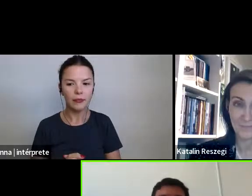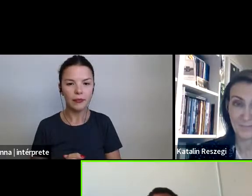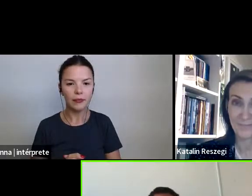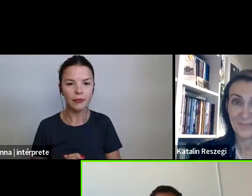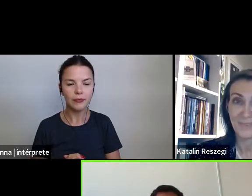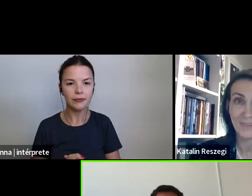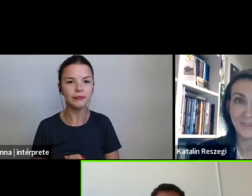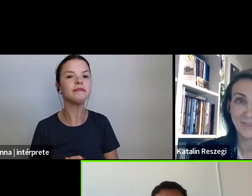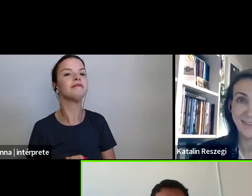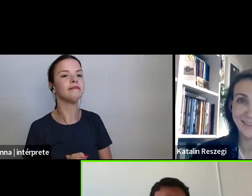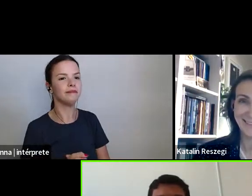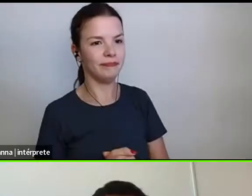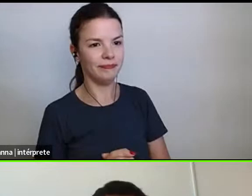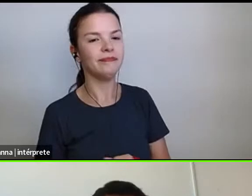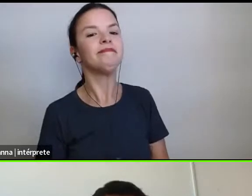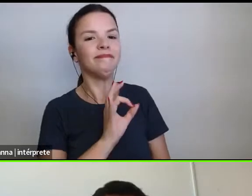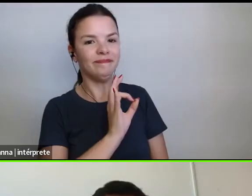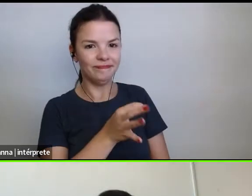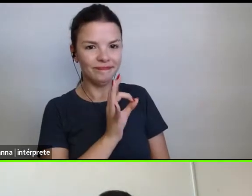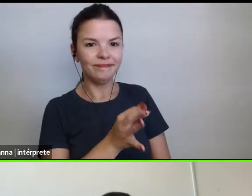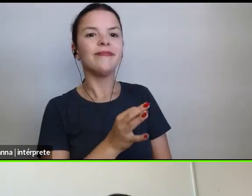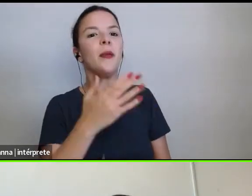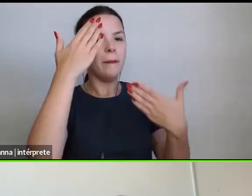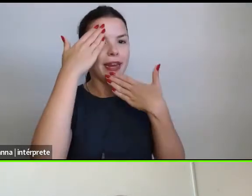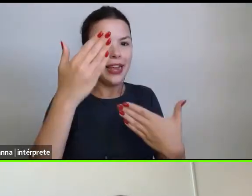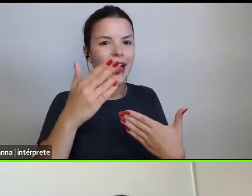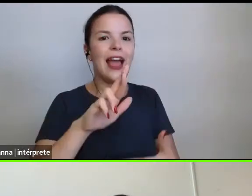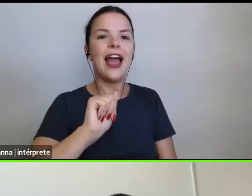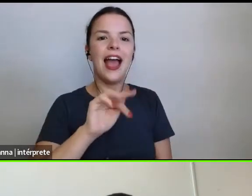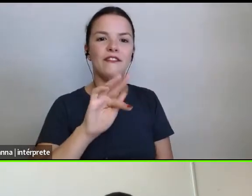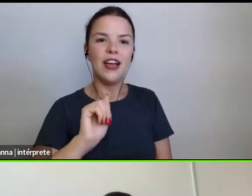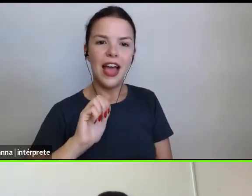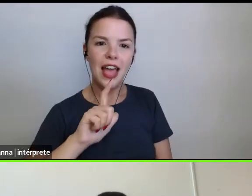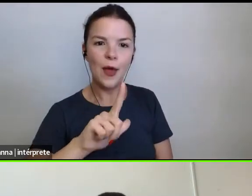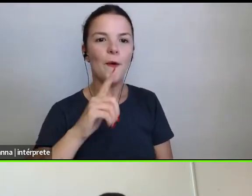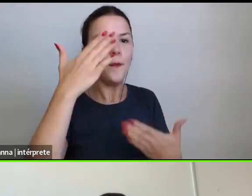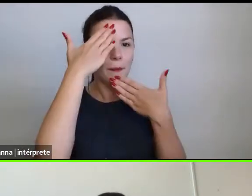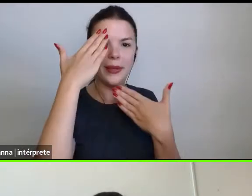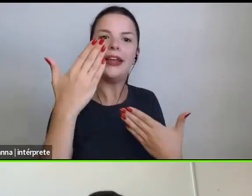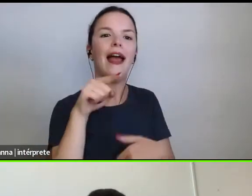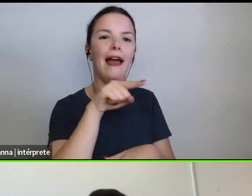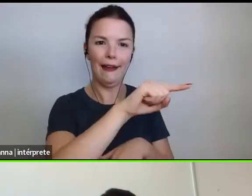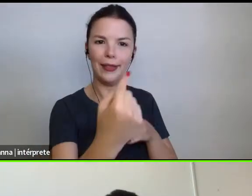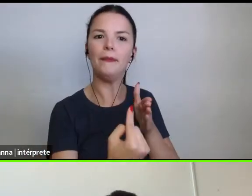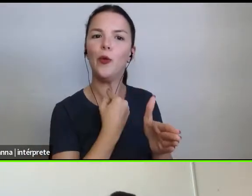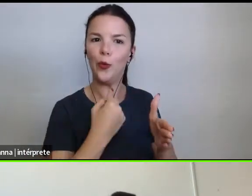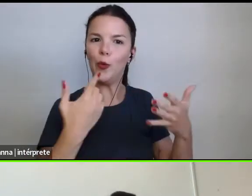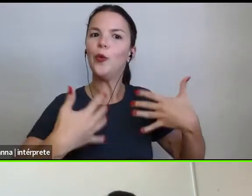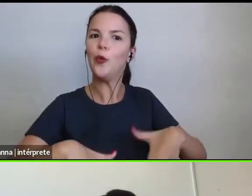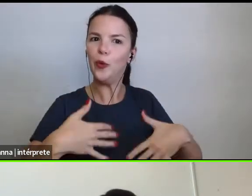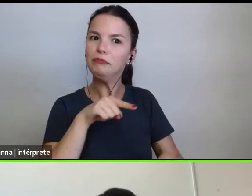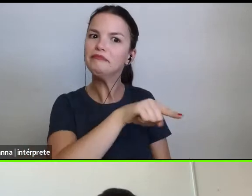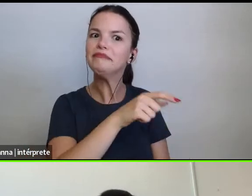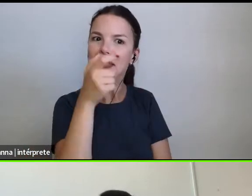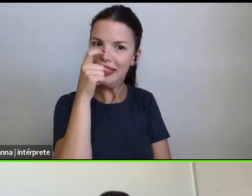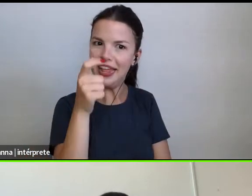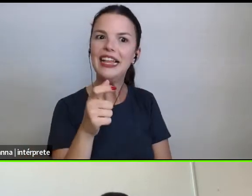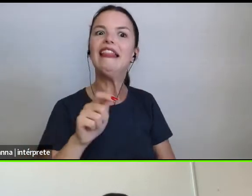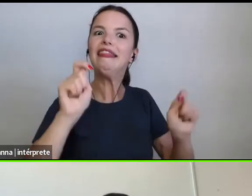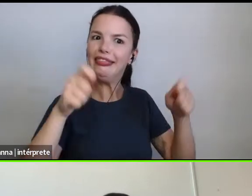Sorry. Thank you so much, Rafael, for that question, and that make a very interesting research